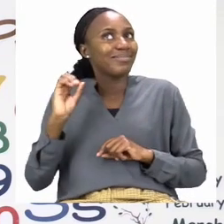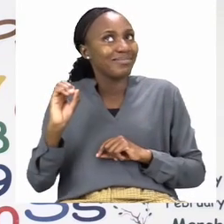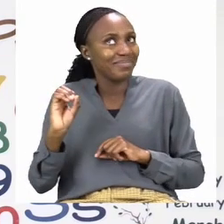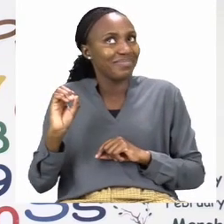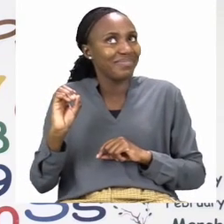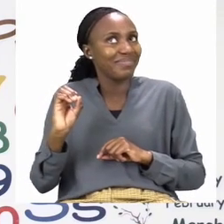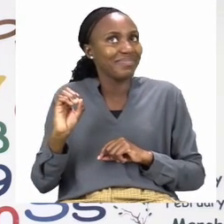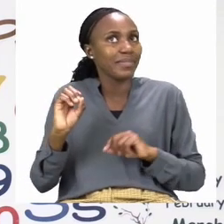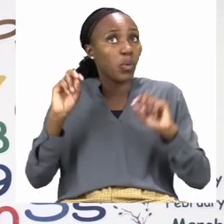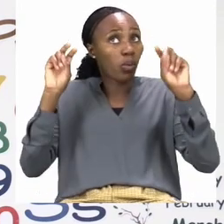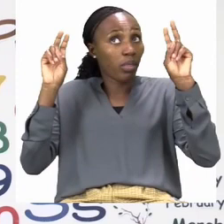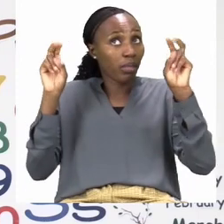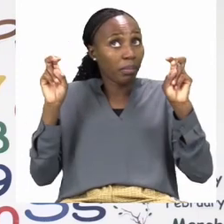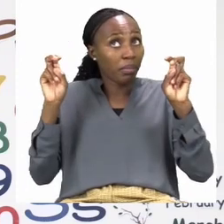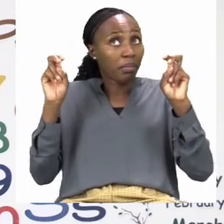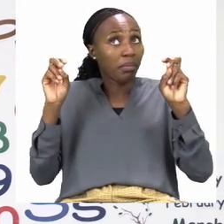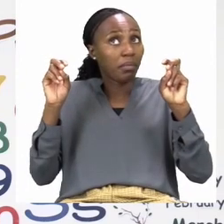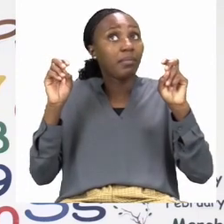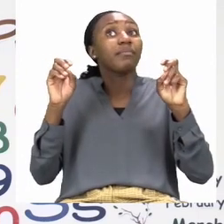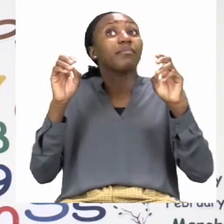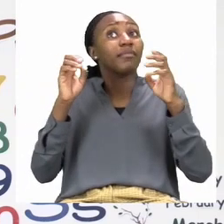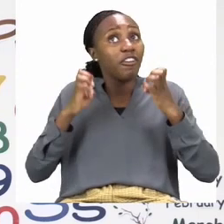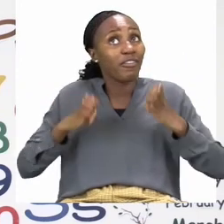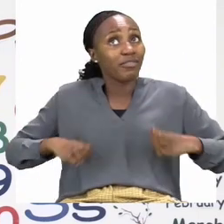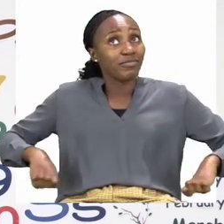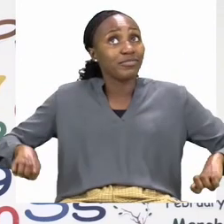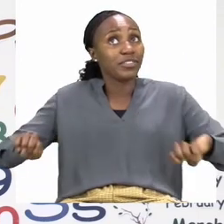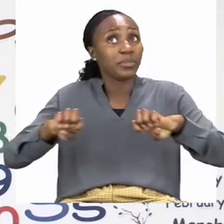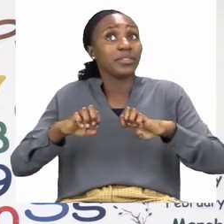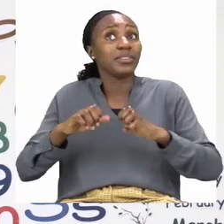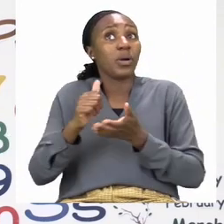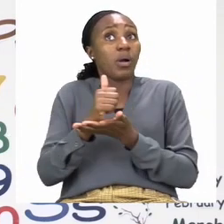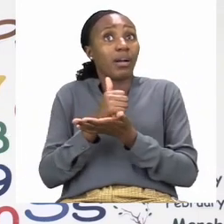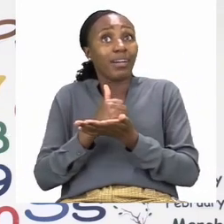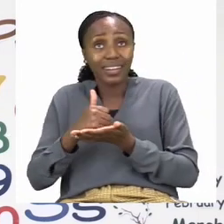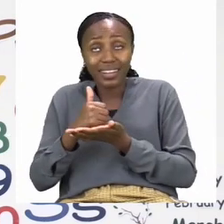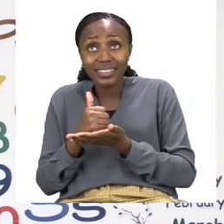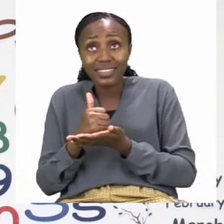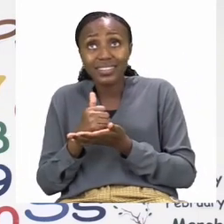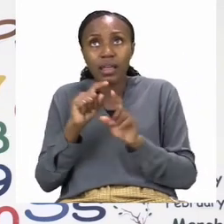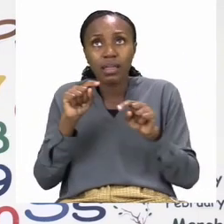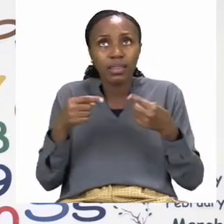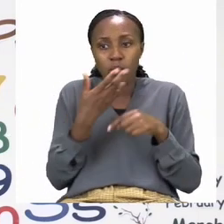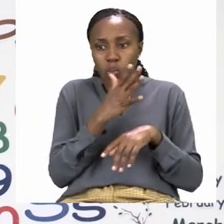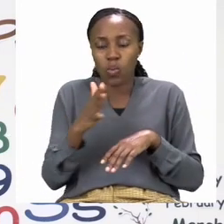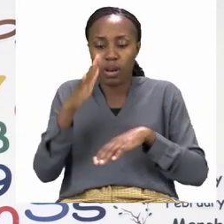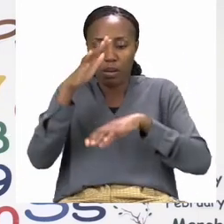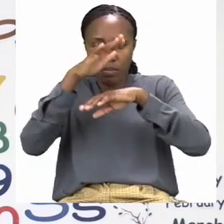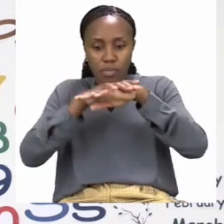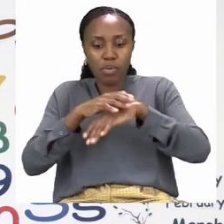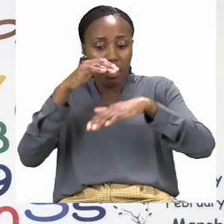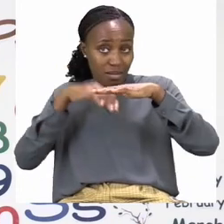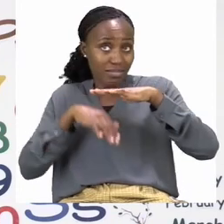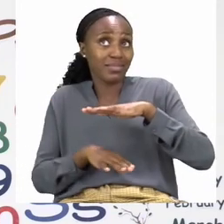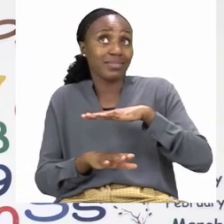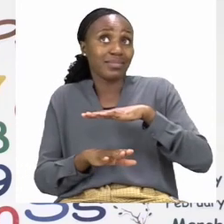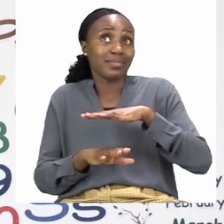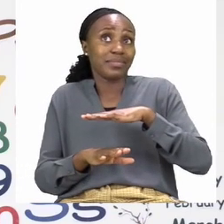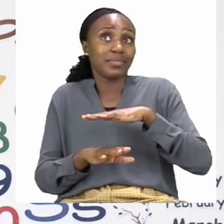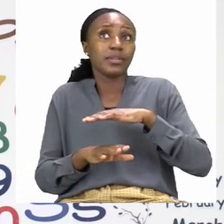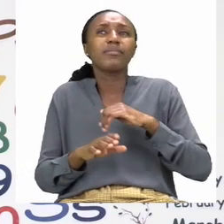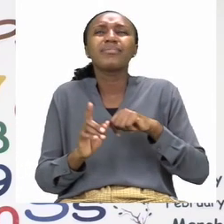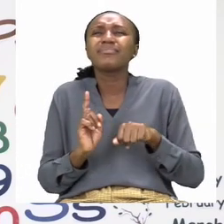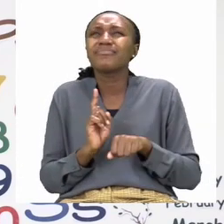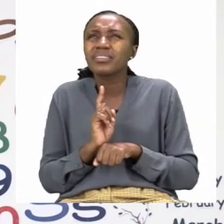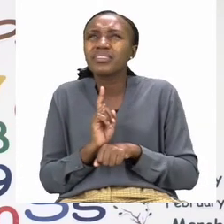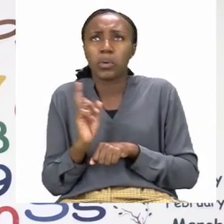theme this week is a clean environment, floating and sinking. Now, before